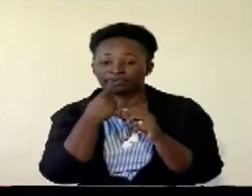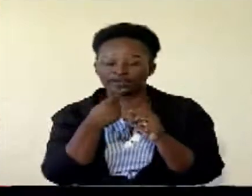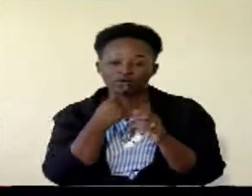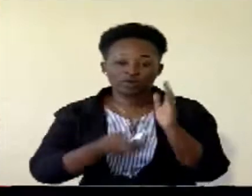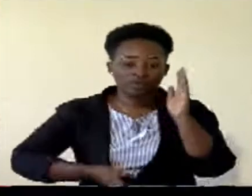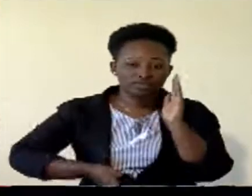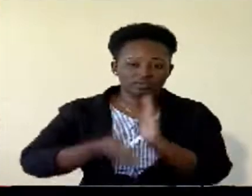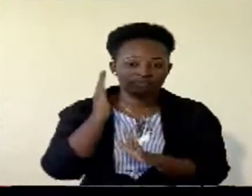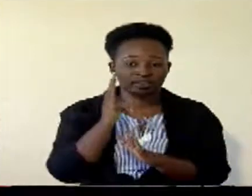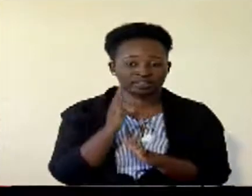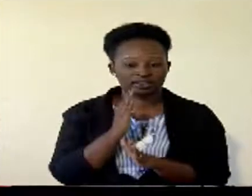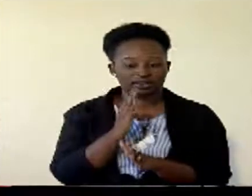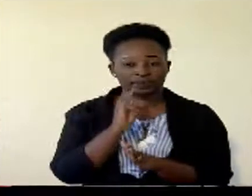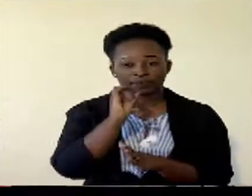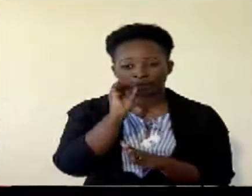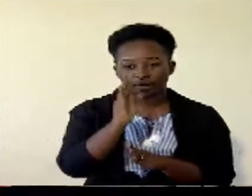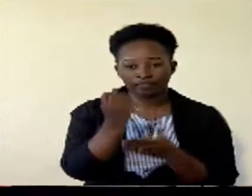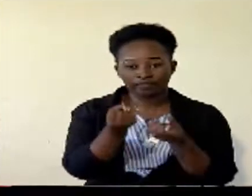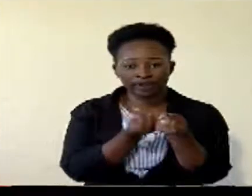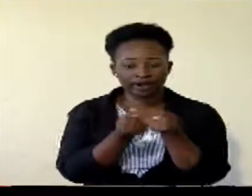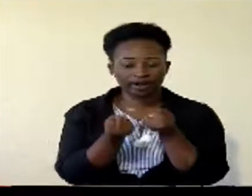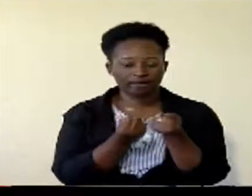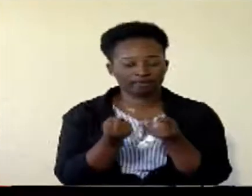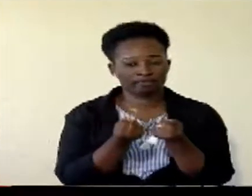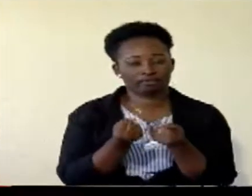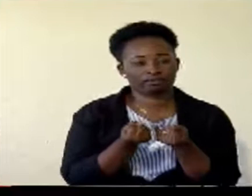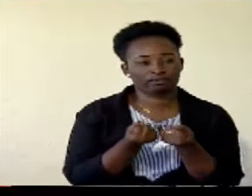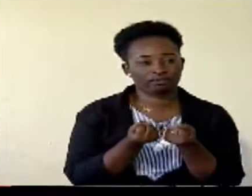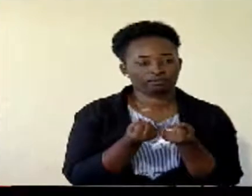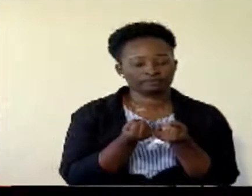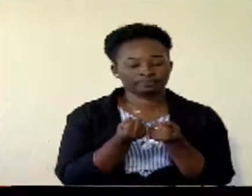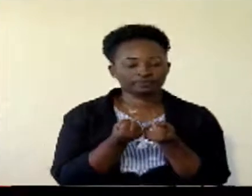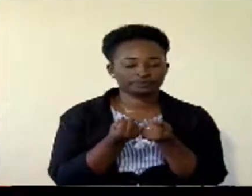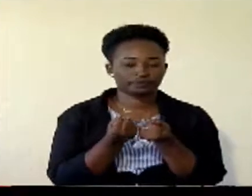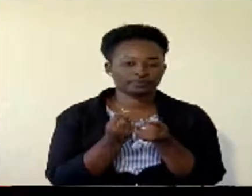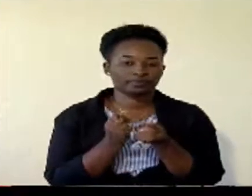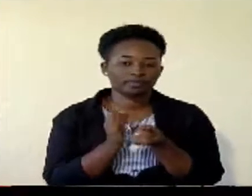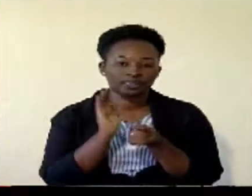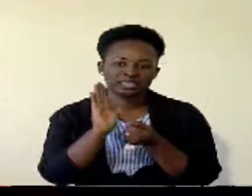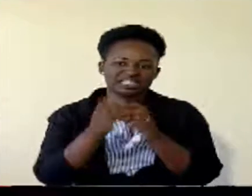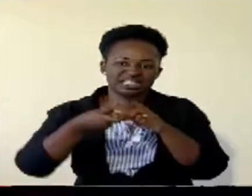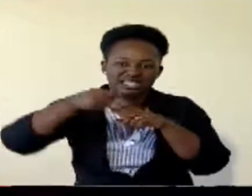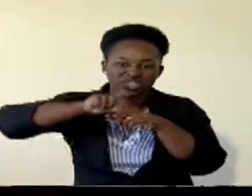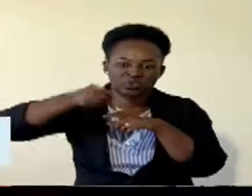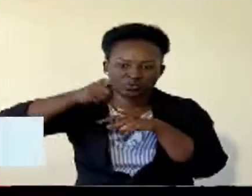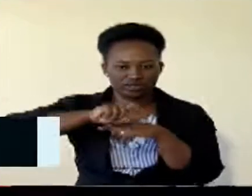speed of the car is increasing.